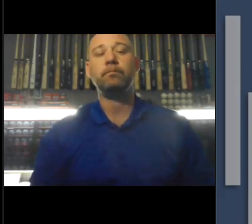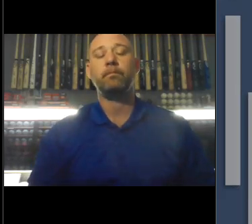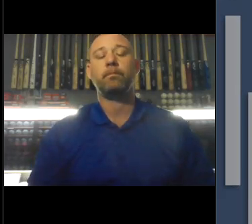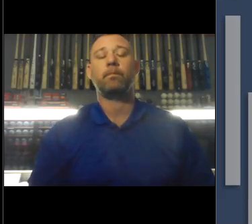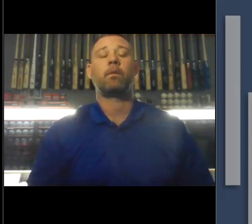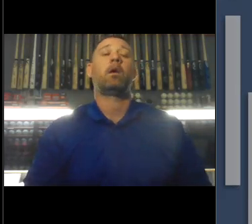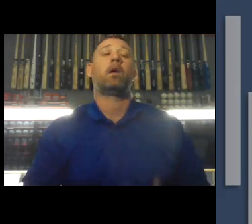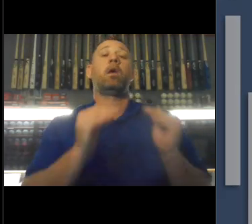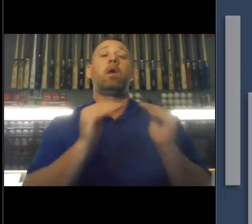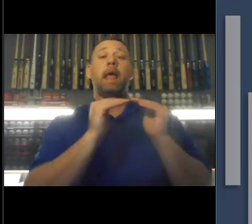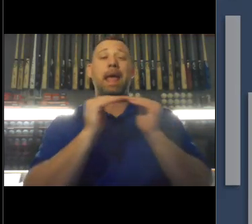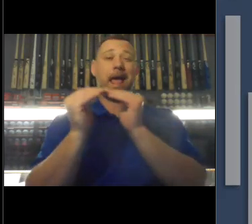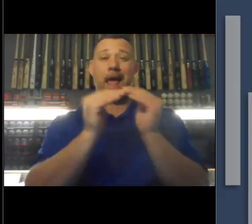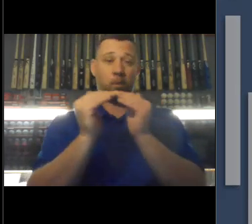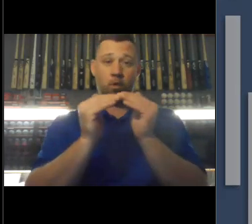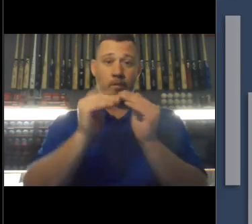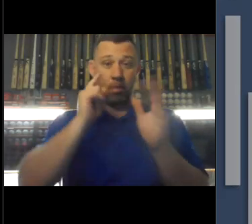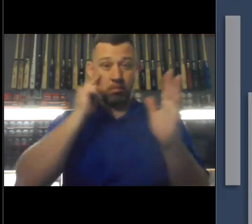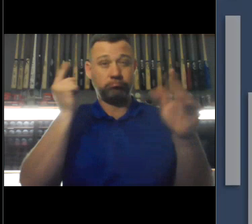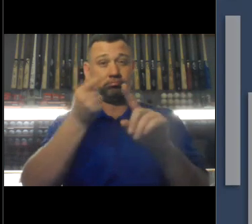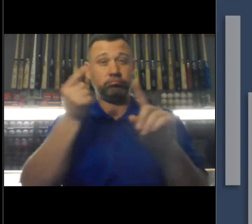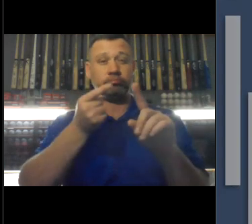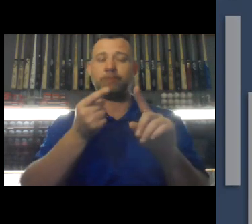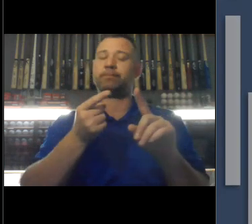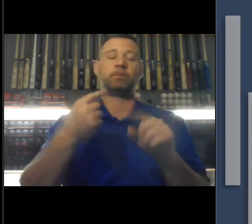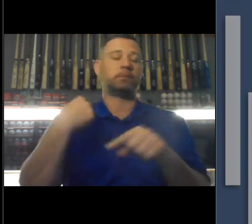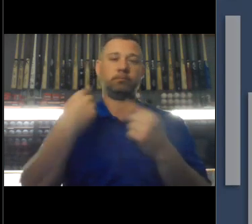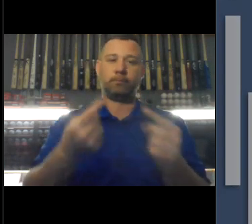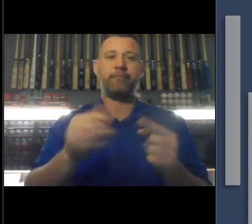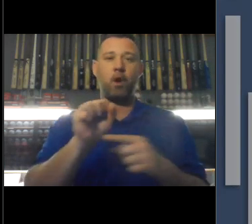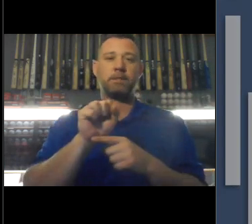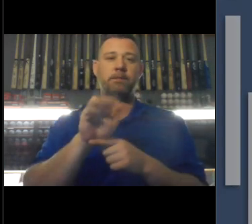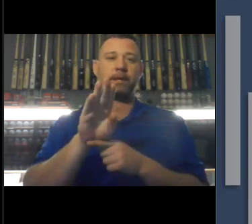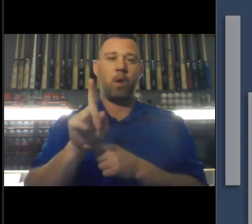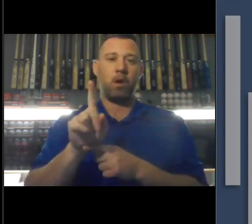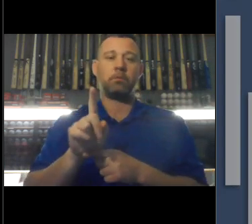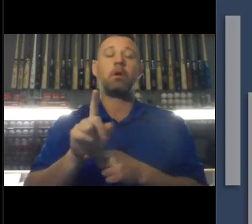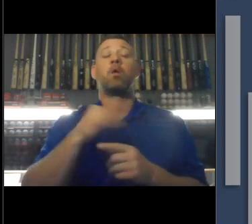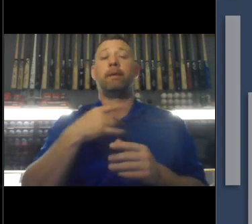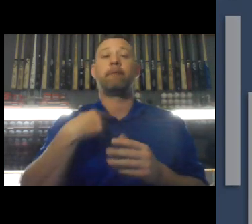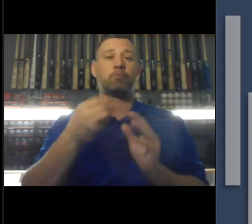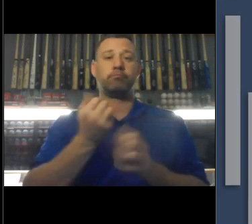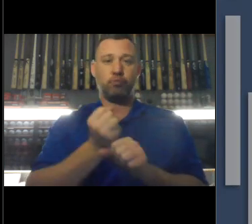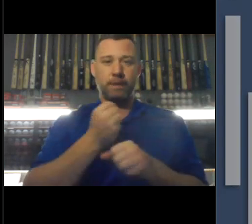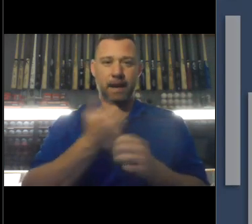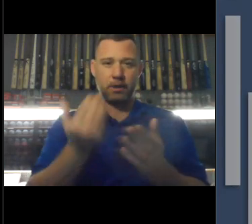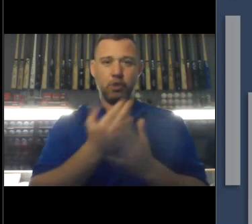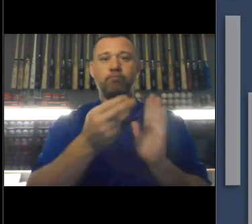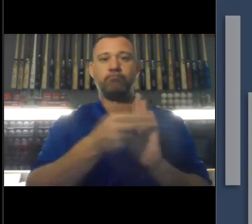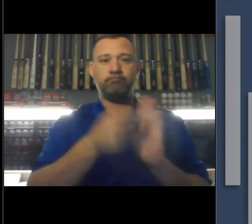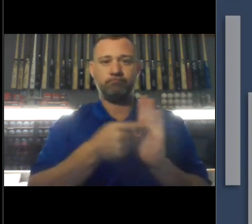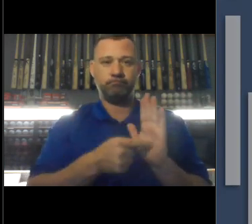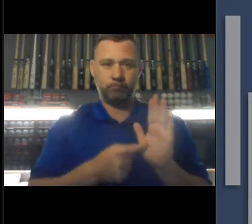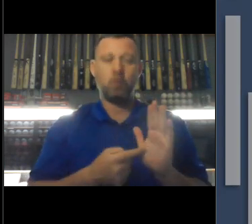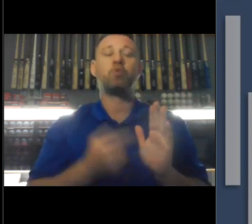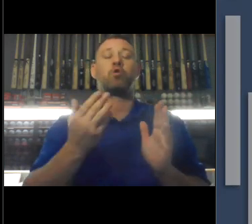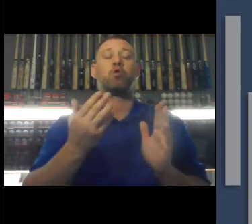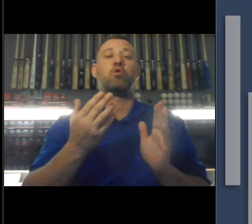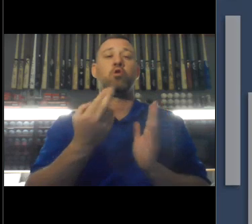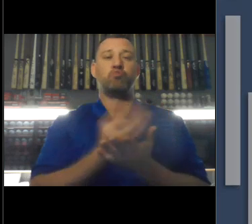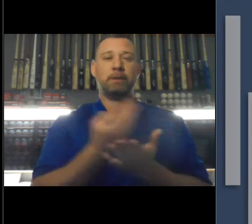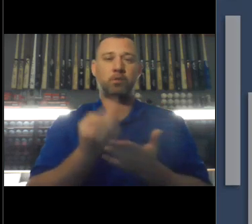guidelines development this cycle, and the team has included new evaluation criteria and commonly used indicators and resources to promote more